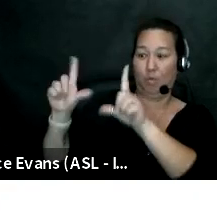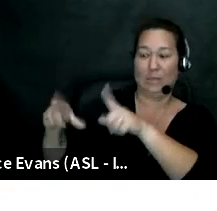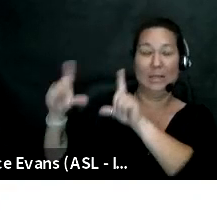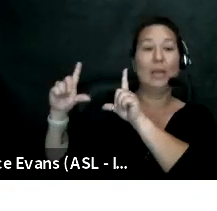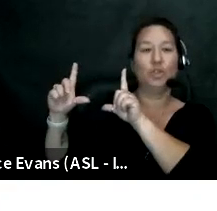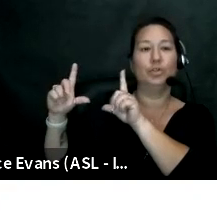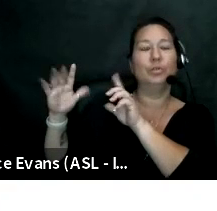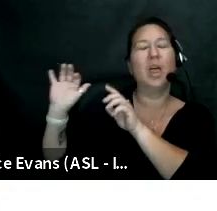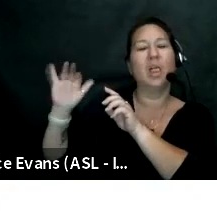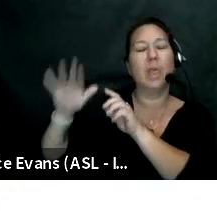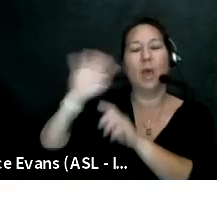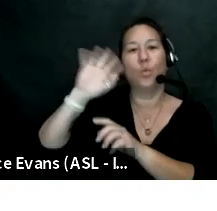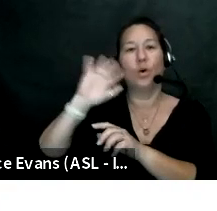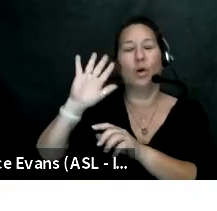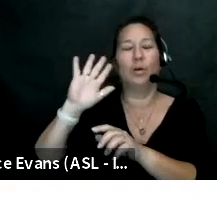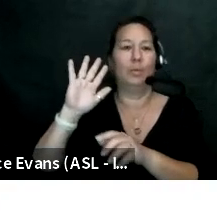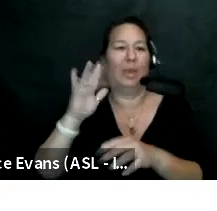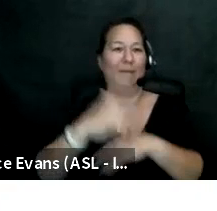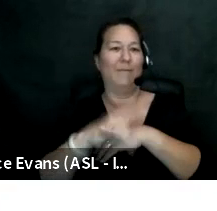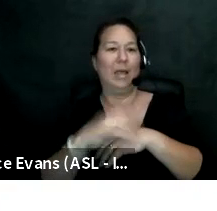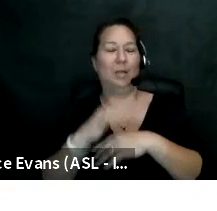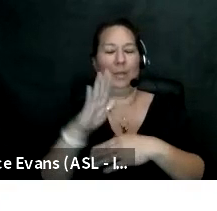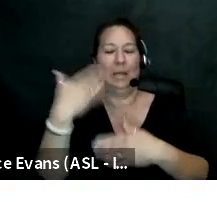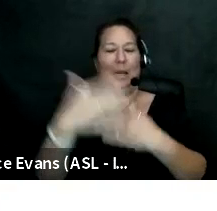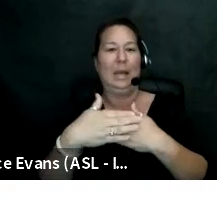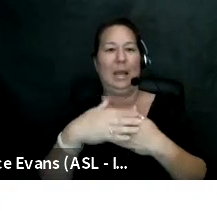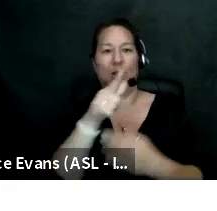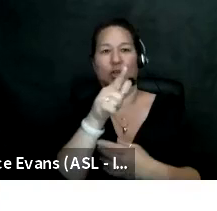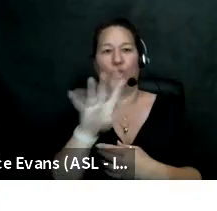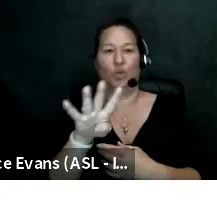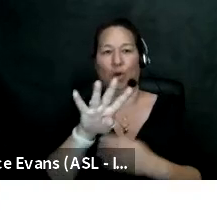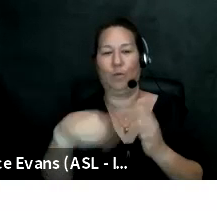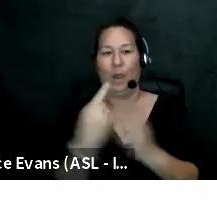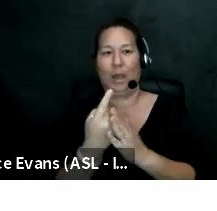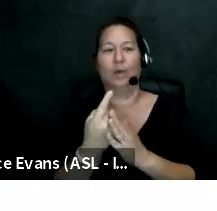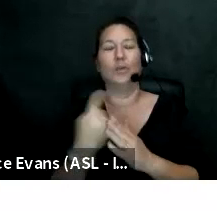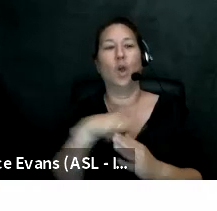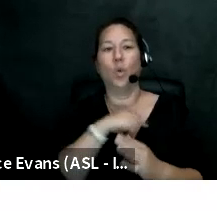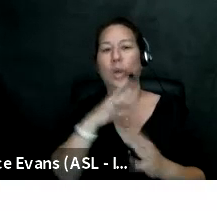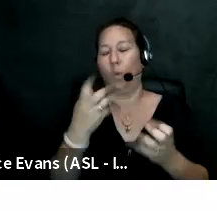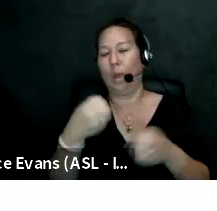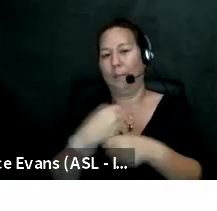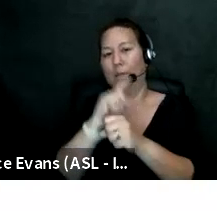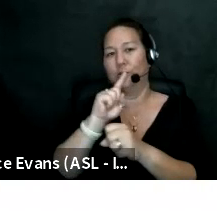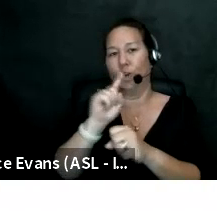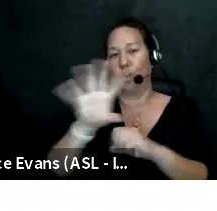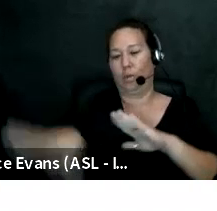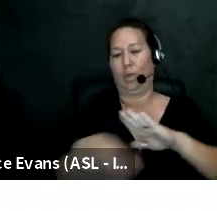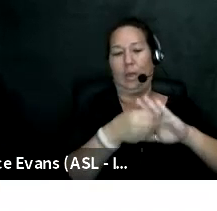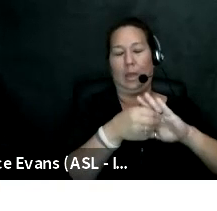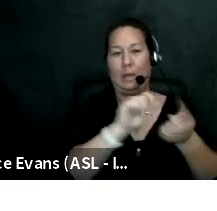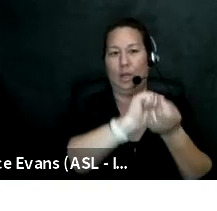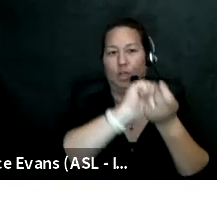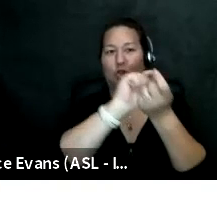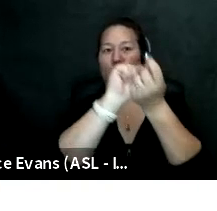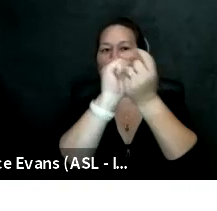24 hours. We will be working on language interpretation of the slide deck as well. So we wanted to